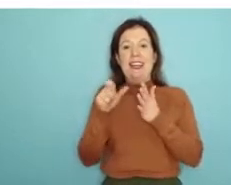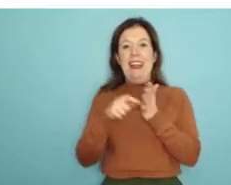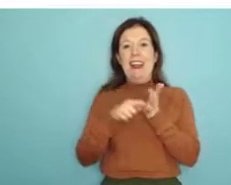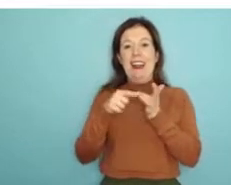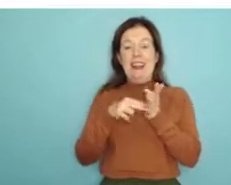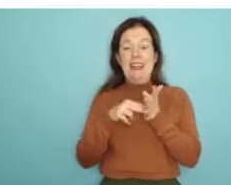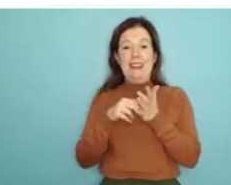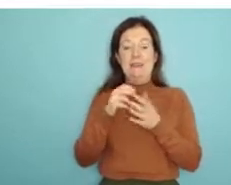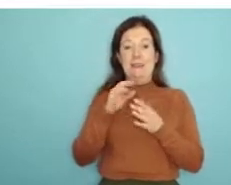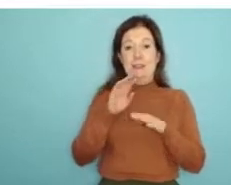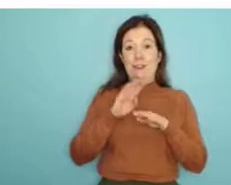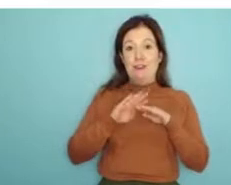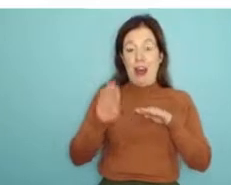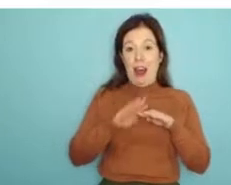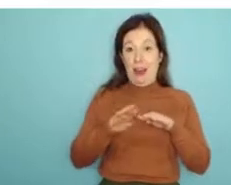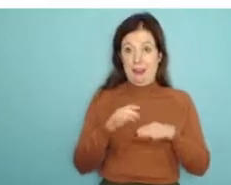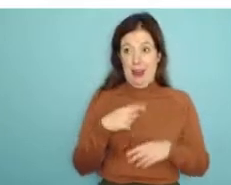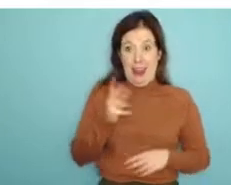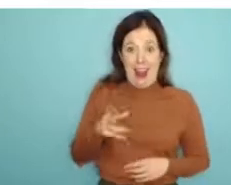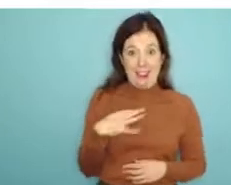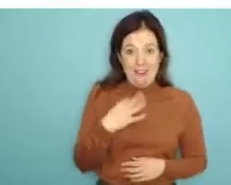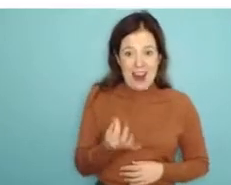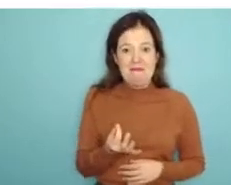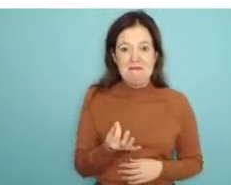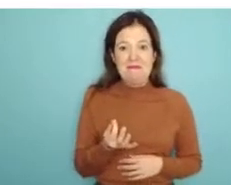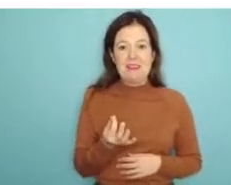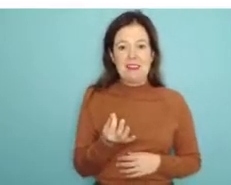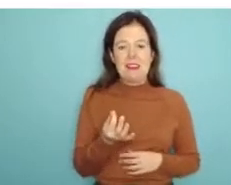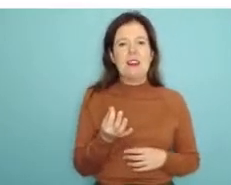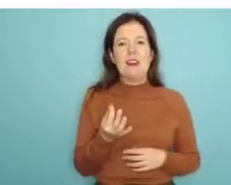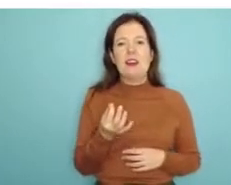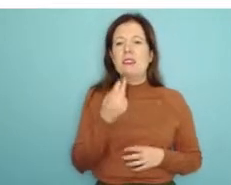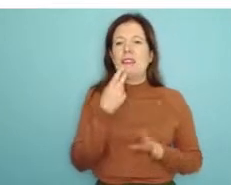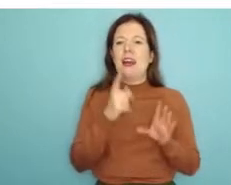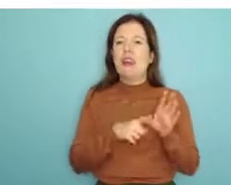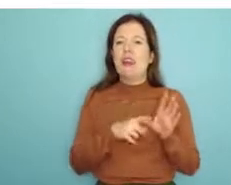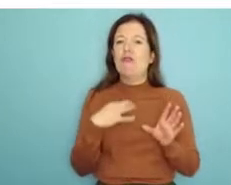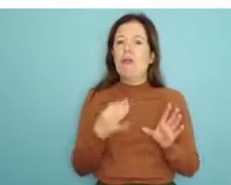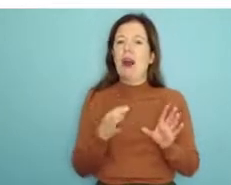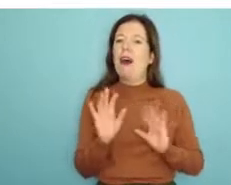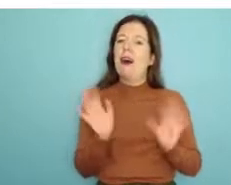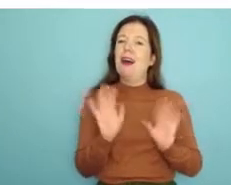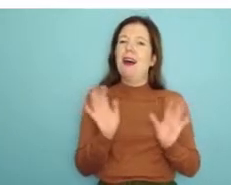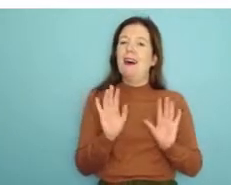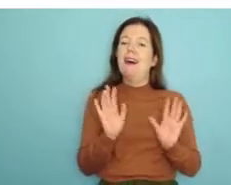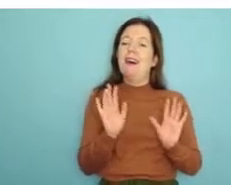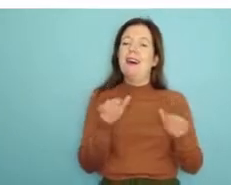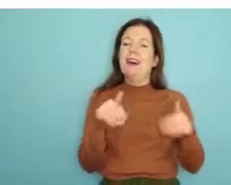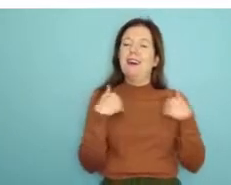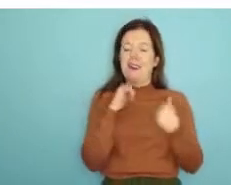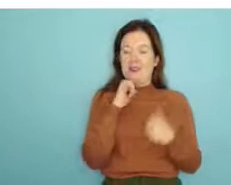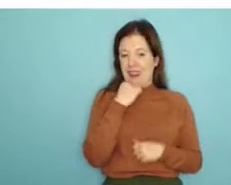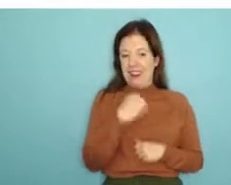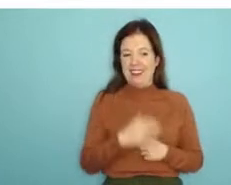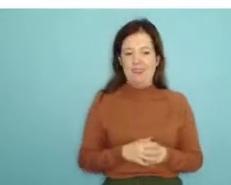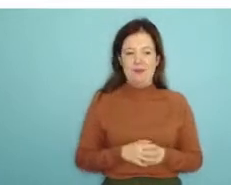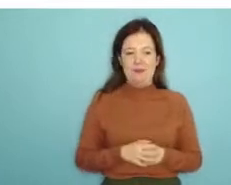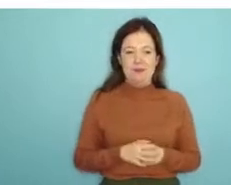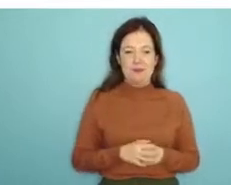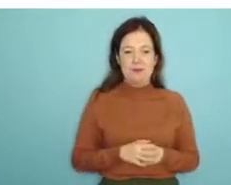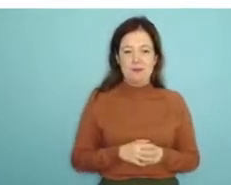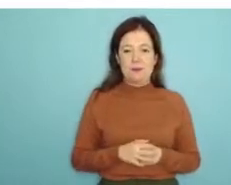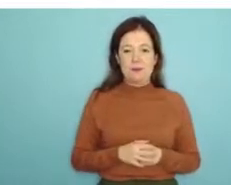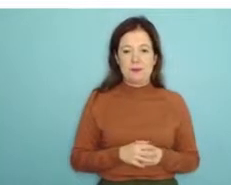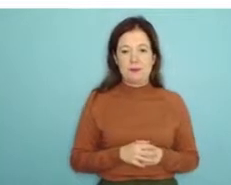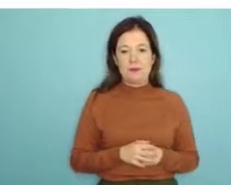rep. It's probably unlikely that I'll do it again in my second year of training. But really what this has taught me is how each